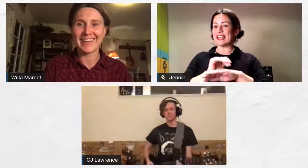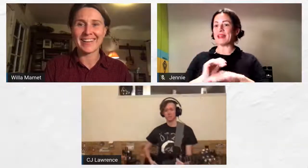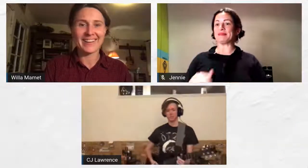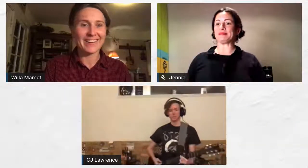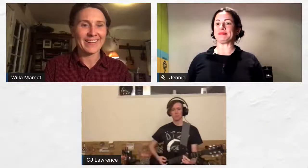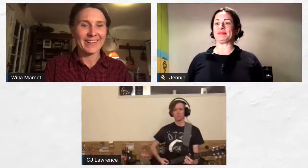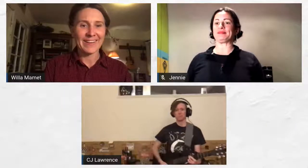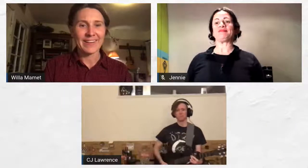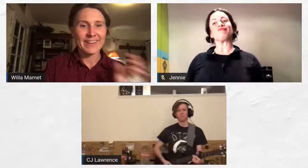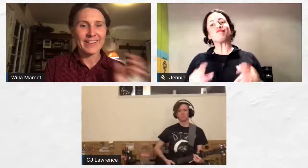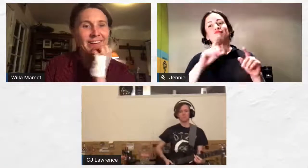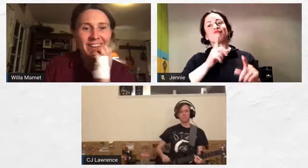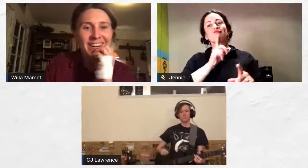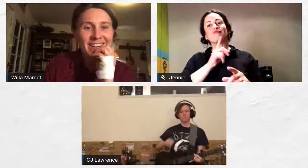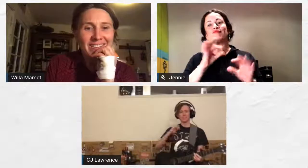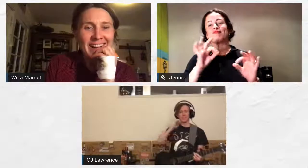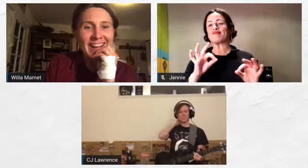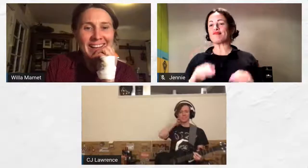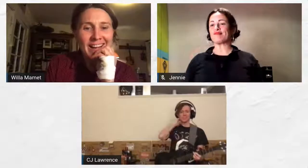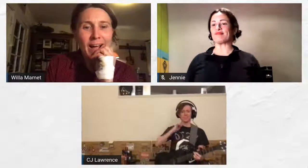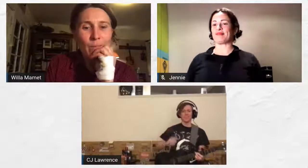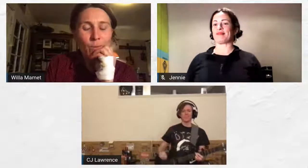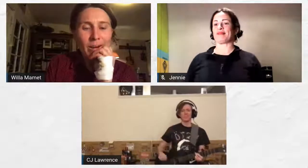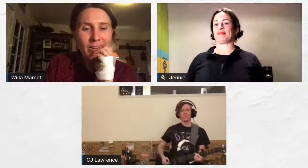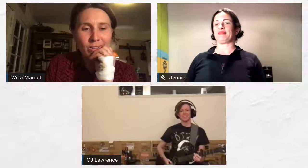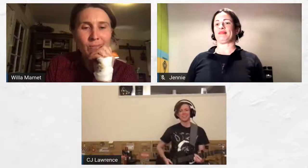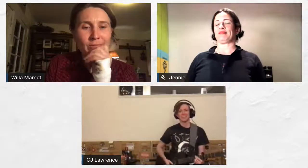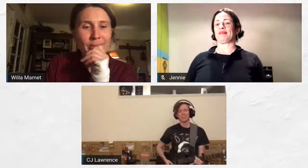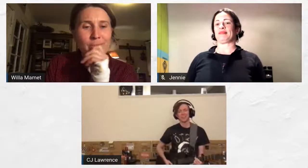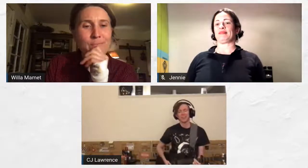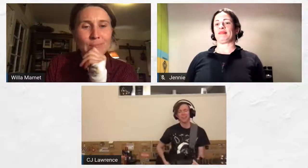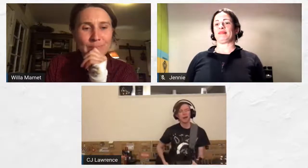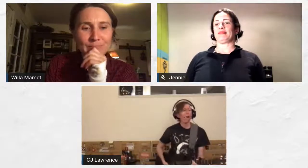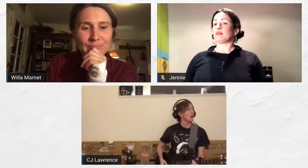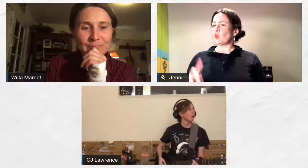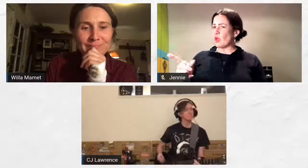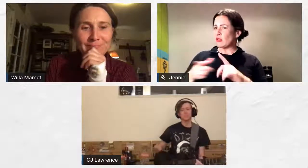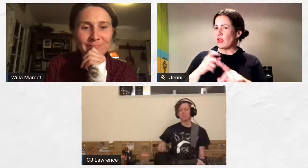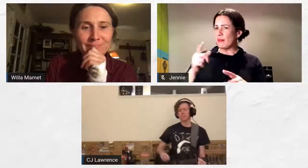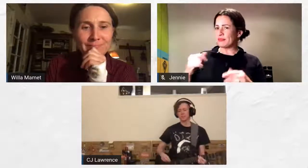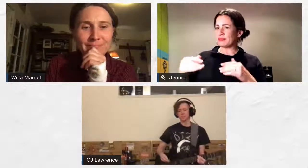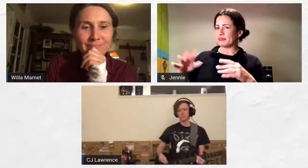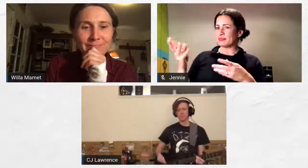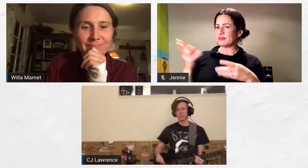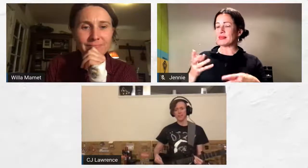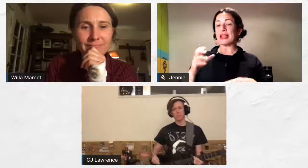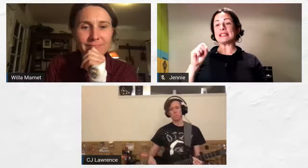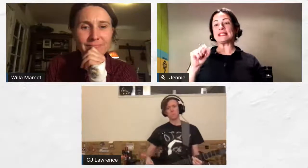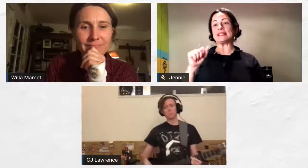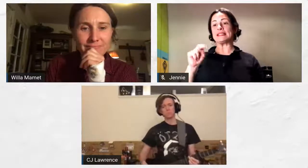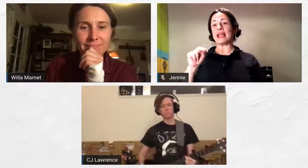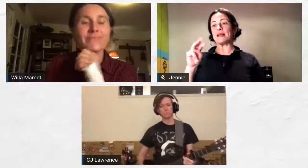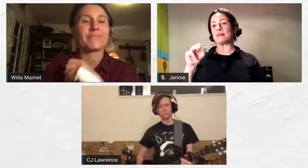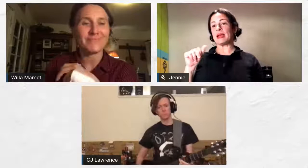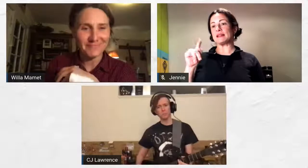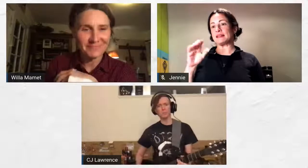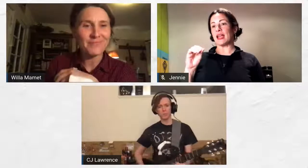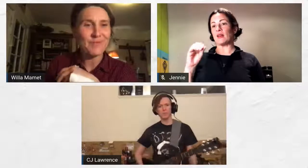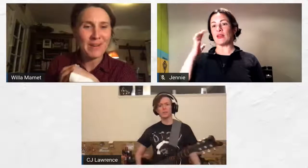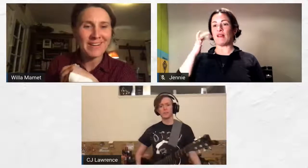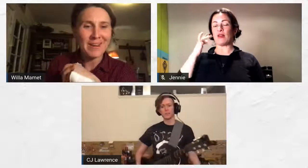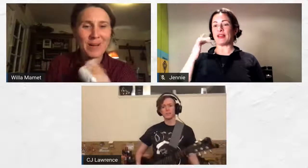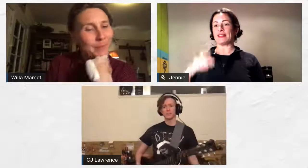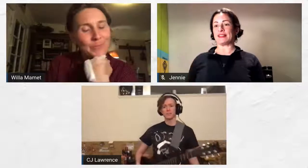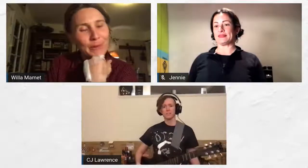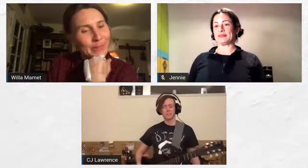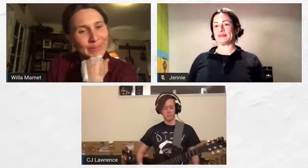Yeah, no problem. Rad. Where are you streaming from? San Mateo, California.